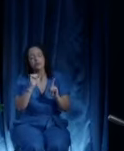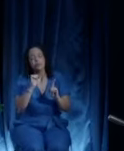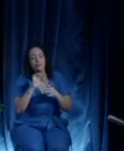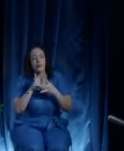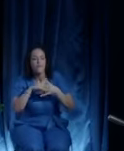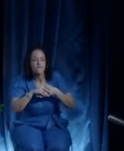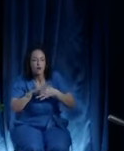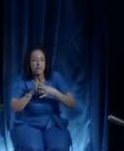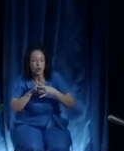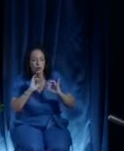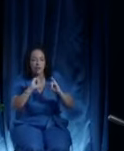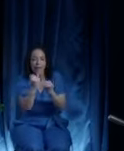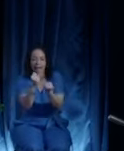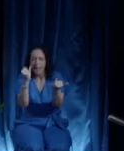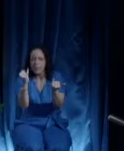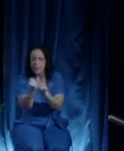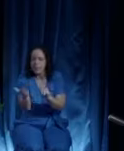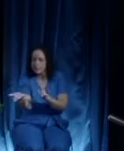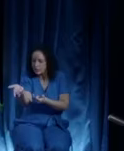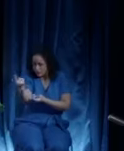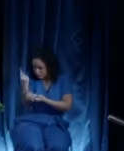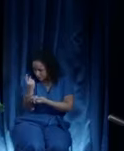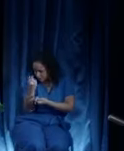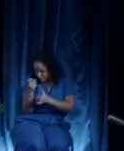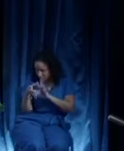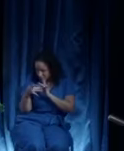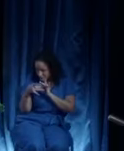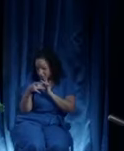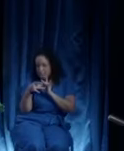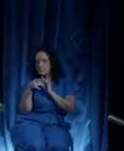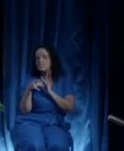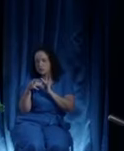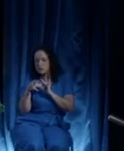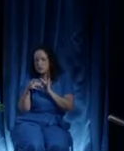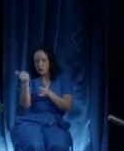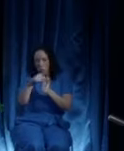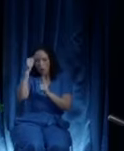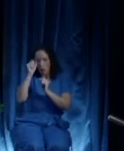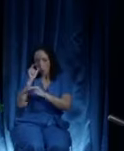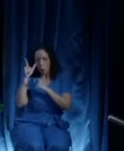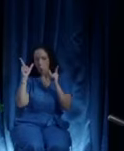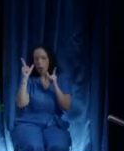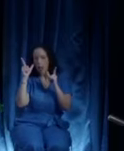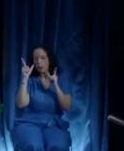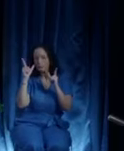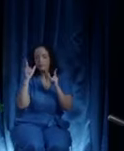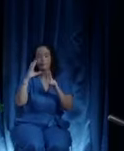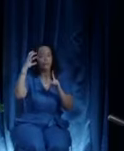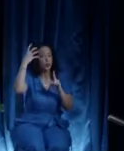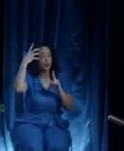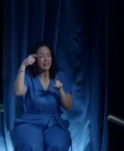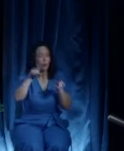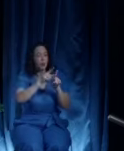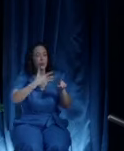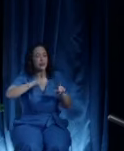enemies closer. So there's a little bit of that. And as a queen consort coming in, you might also need some